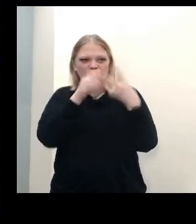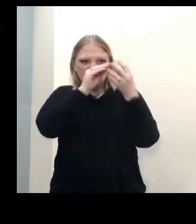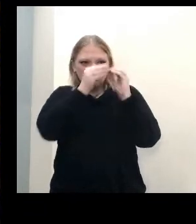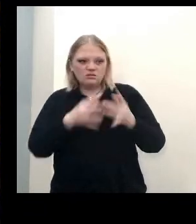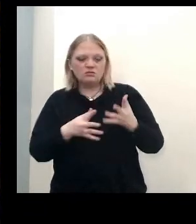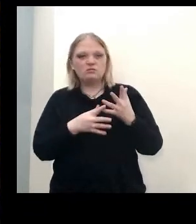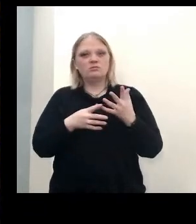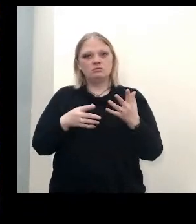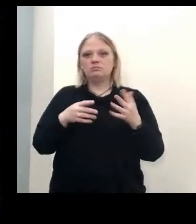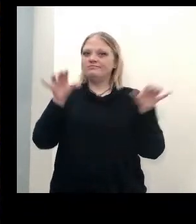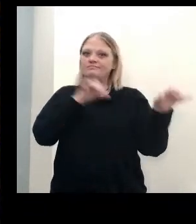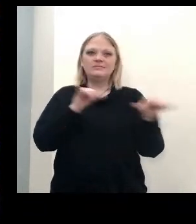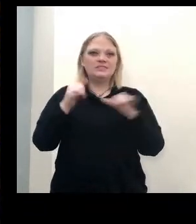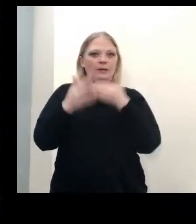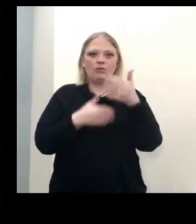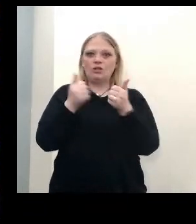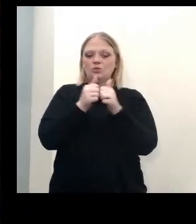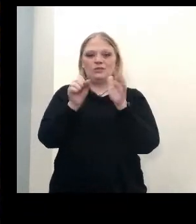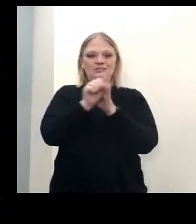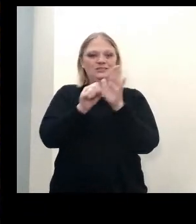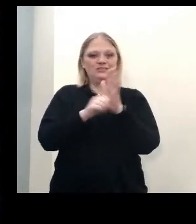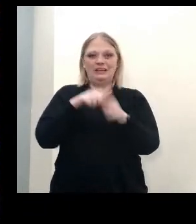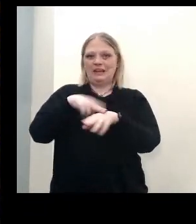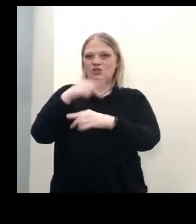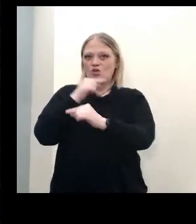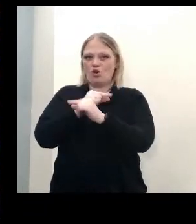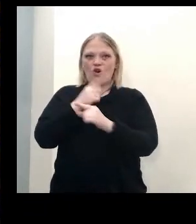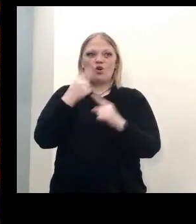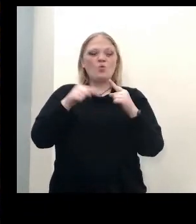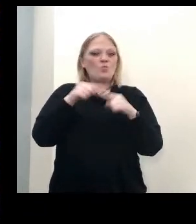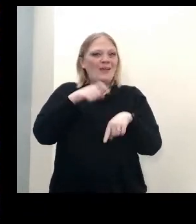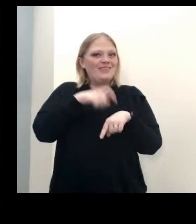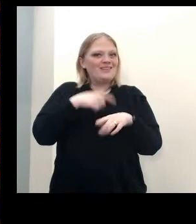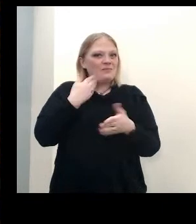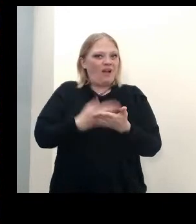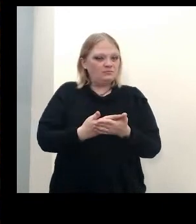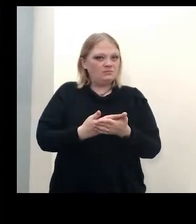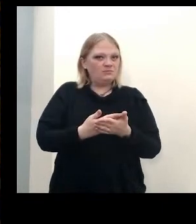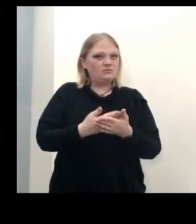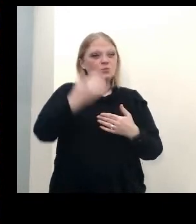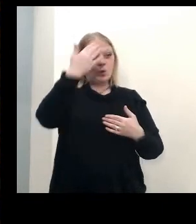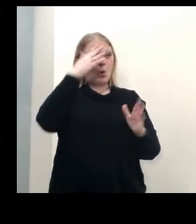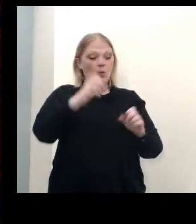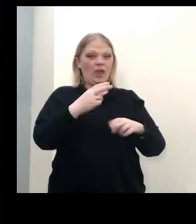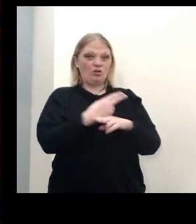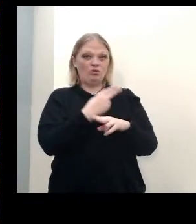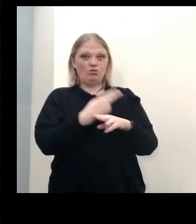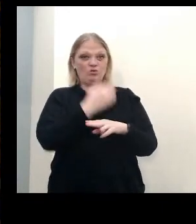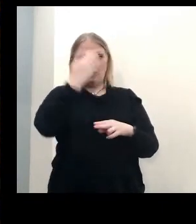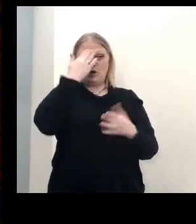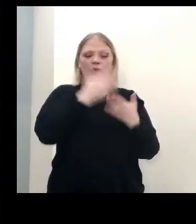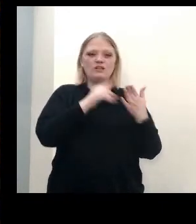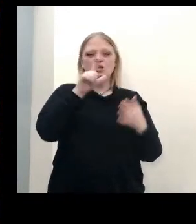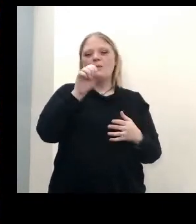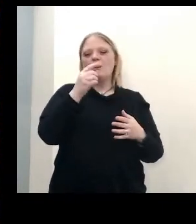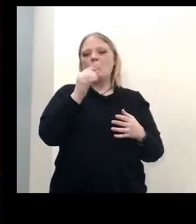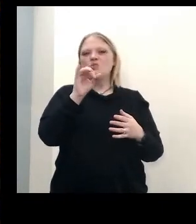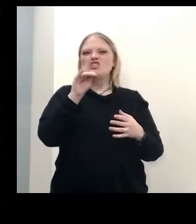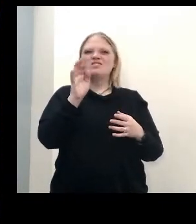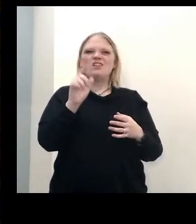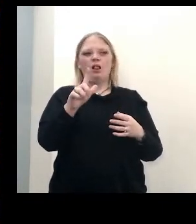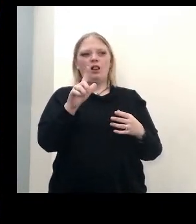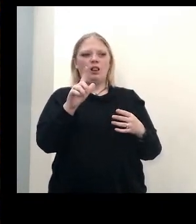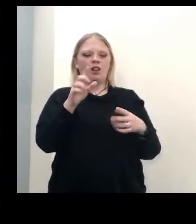do the same process with the state and the National Guard when that time comes. We know it can be used. We know there's some logistical issues that we're going to have to deal